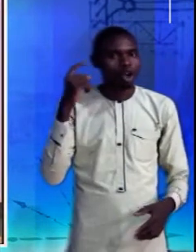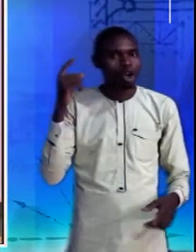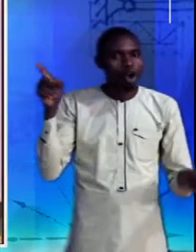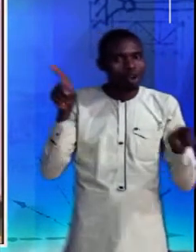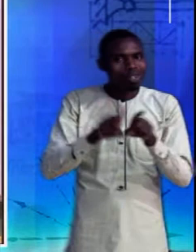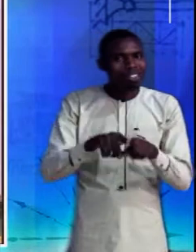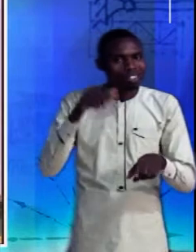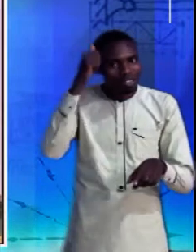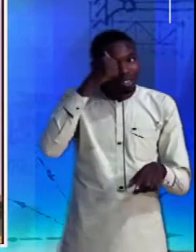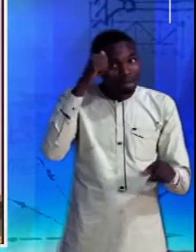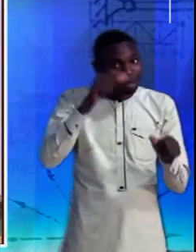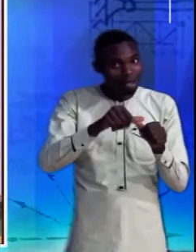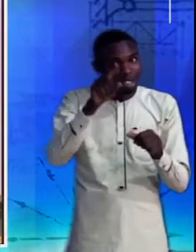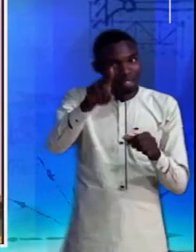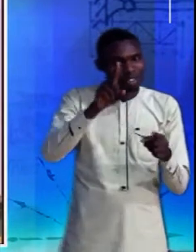physics.